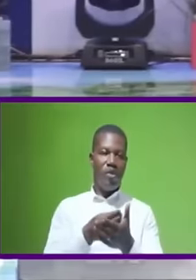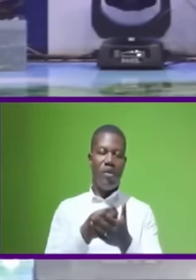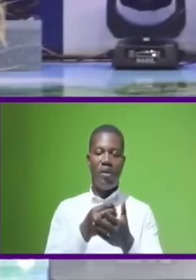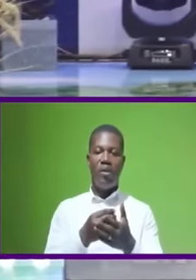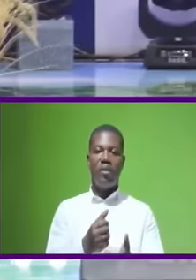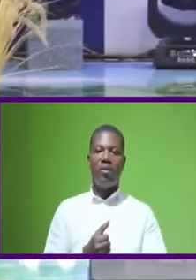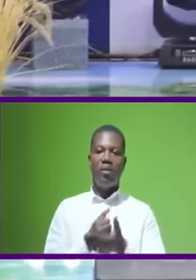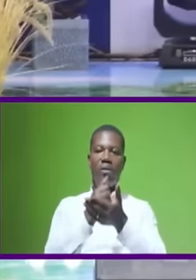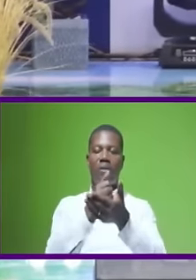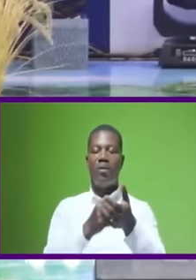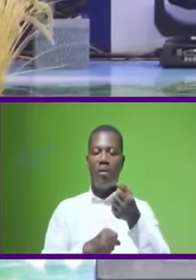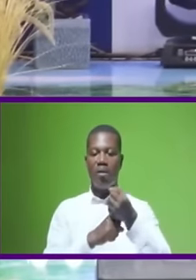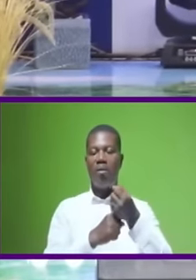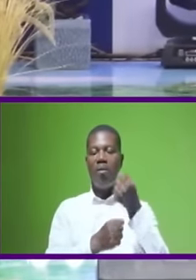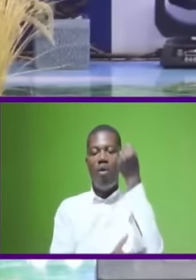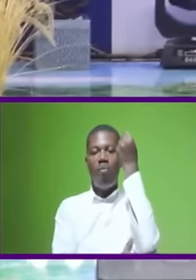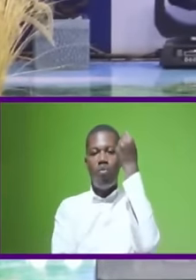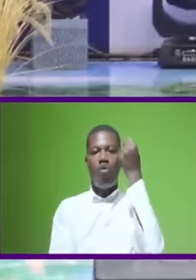pestering